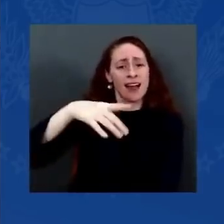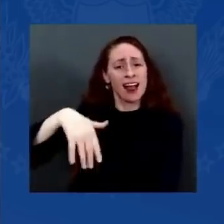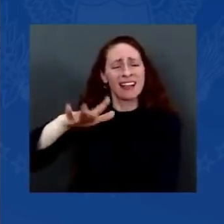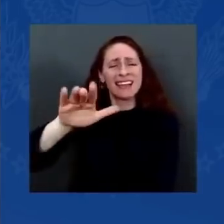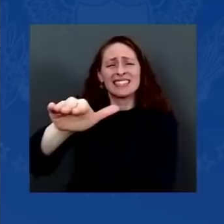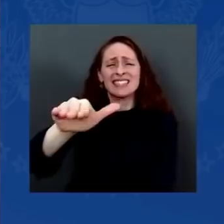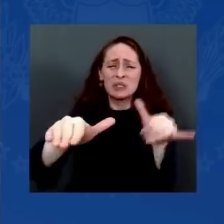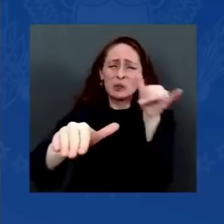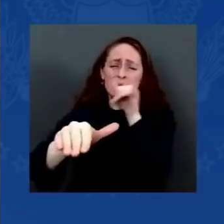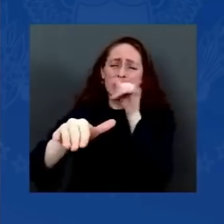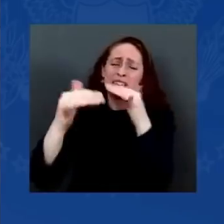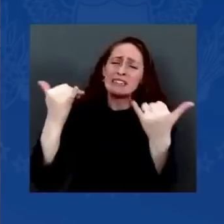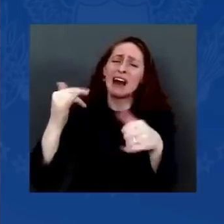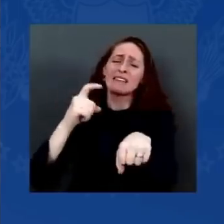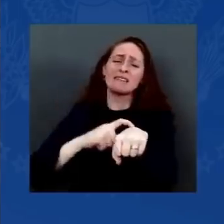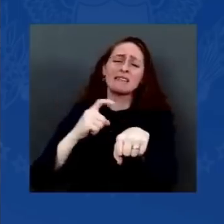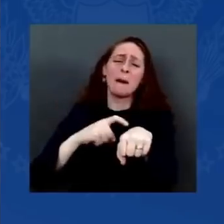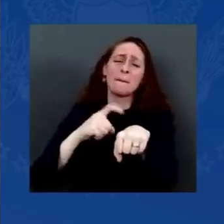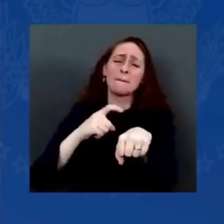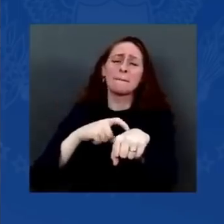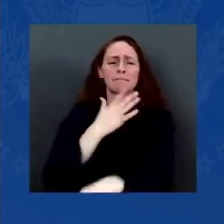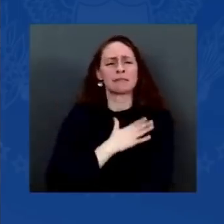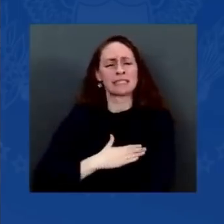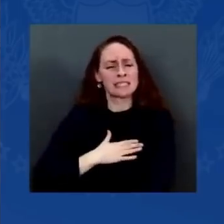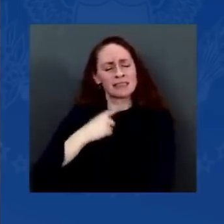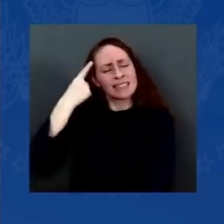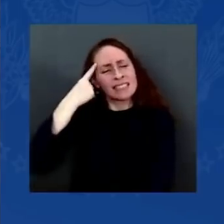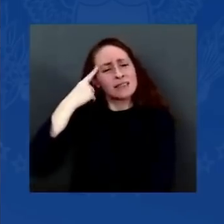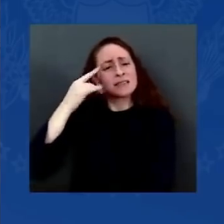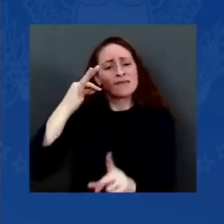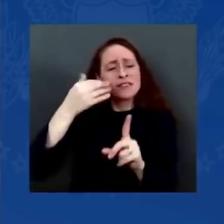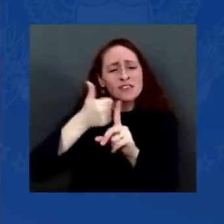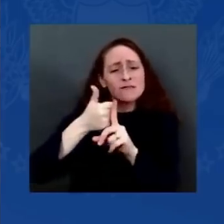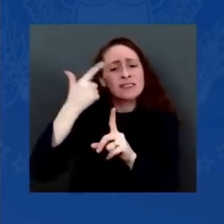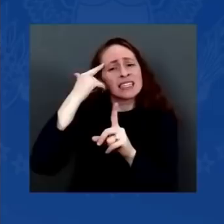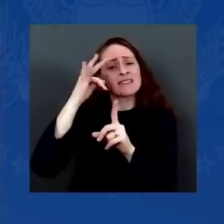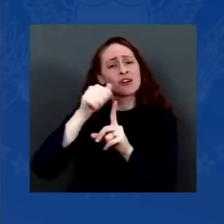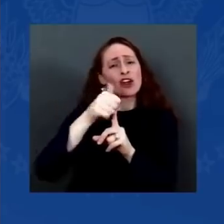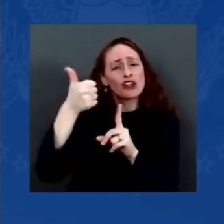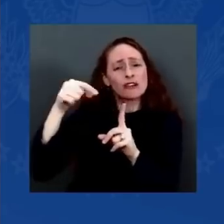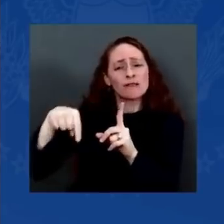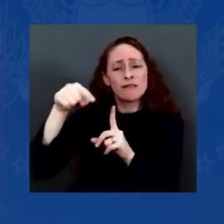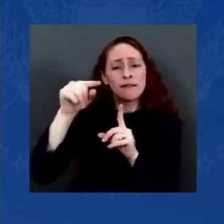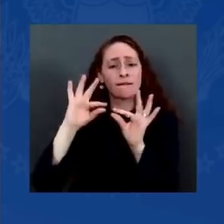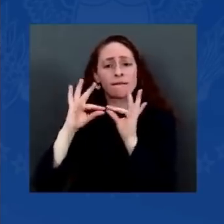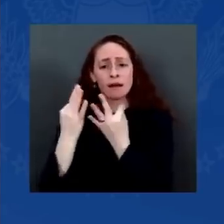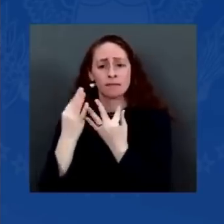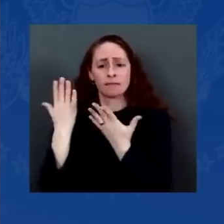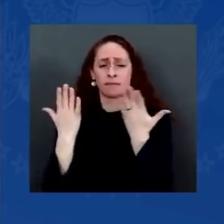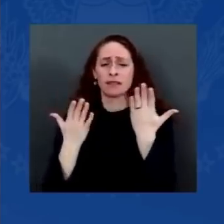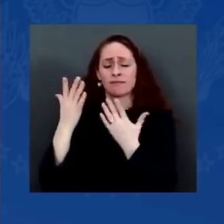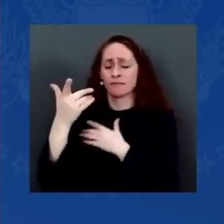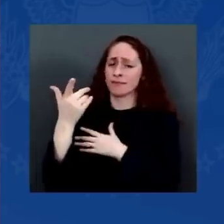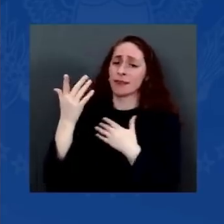country. Get vaccinated now. It's free. It's convenient. I promise you, it saves